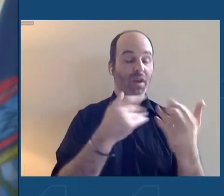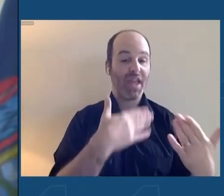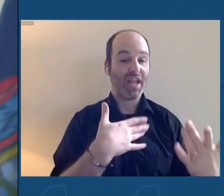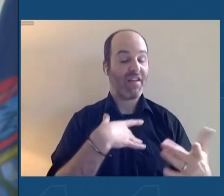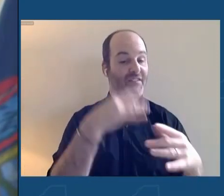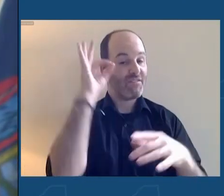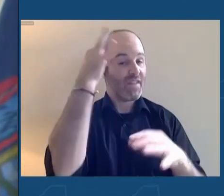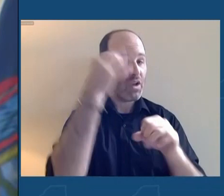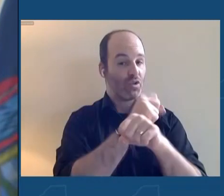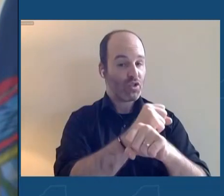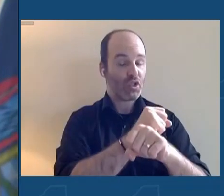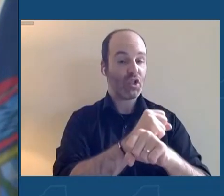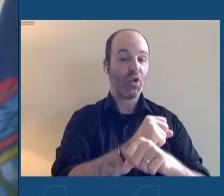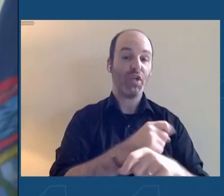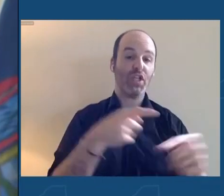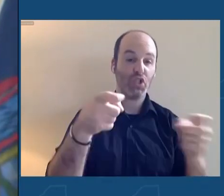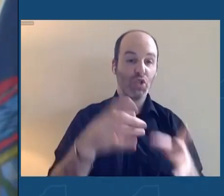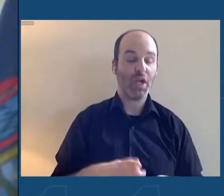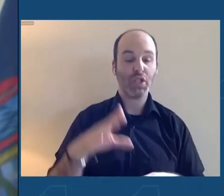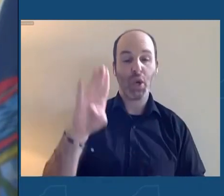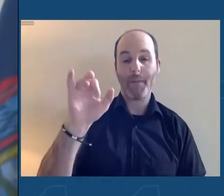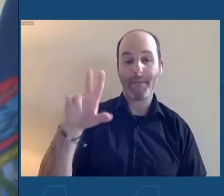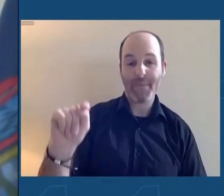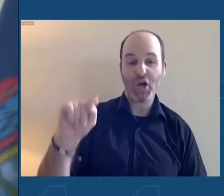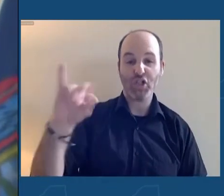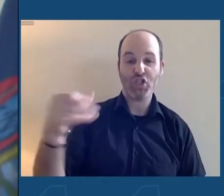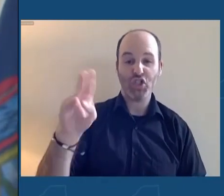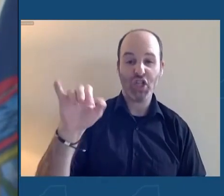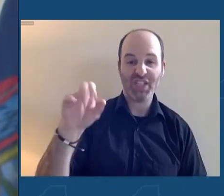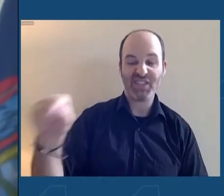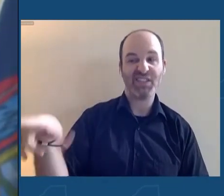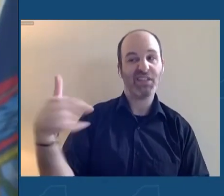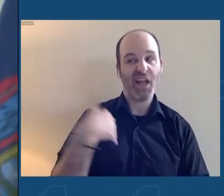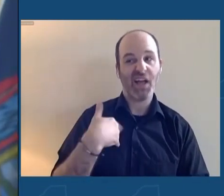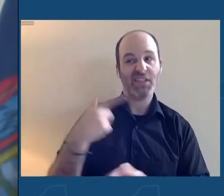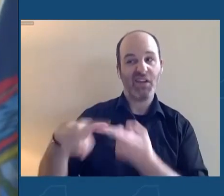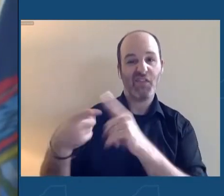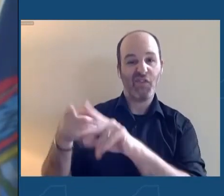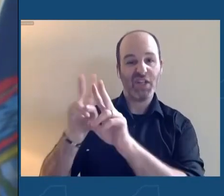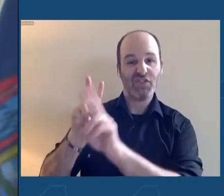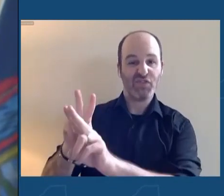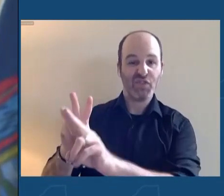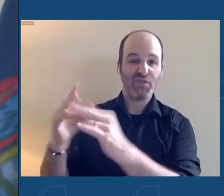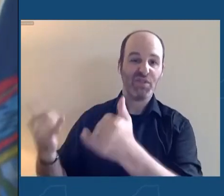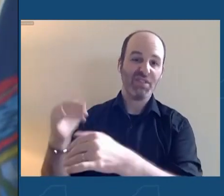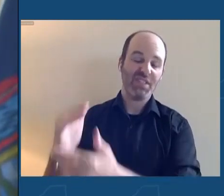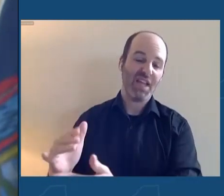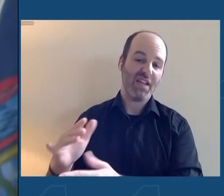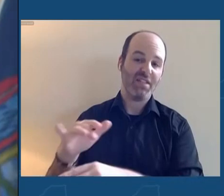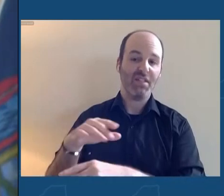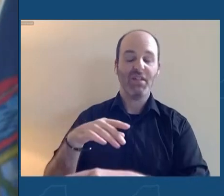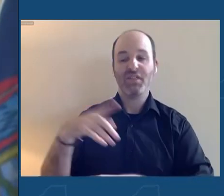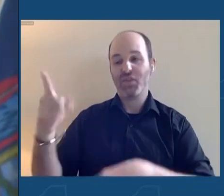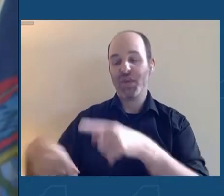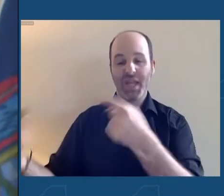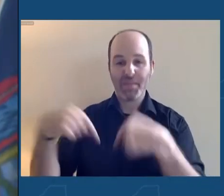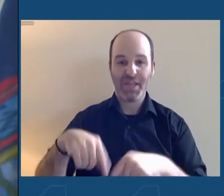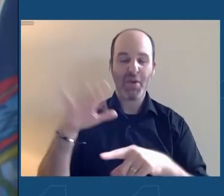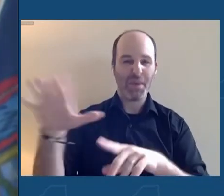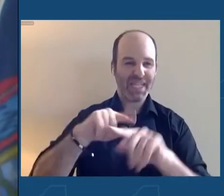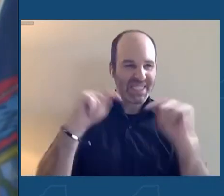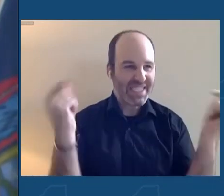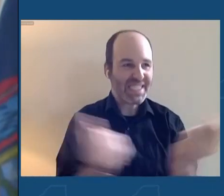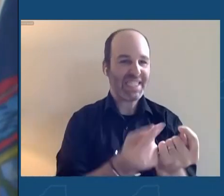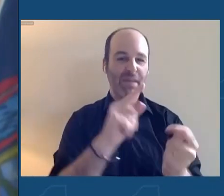Johnson. Bart couldn't be here because of a friend's funeral, but Bart and his team at TSA are extraordinary partners, and a